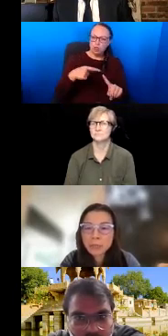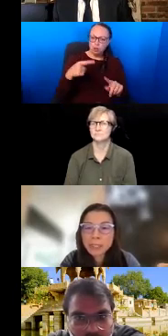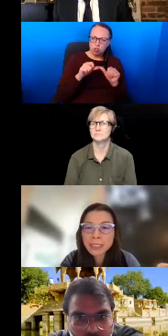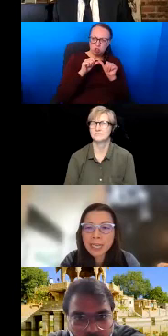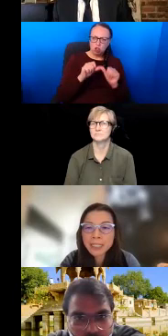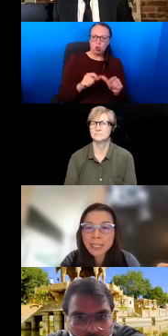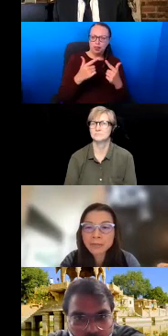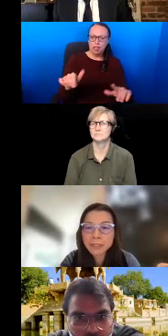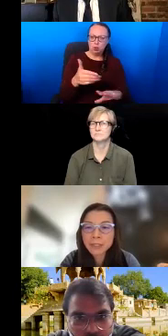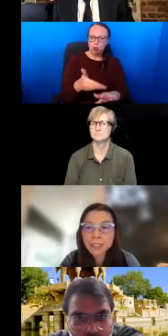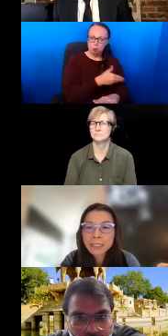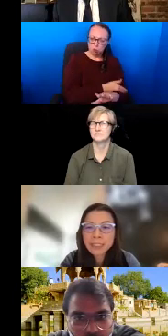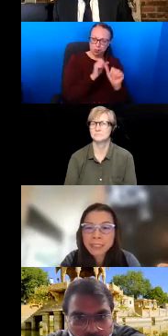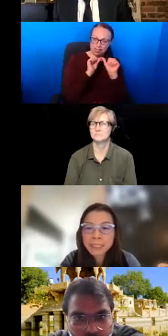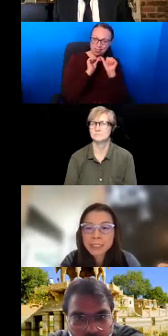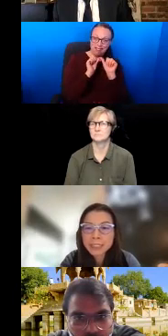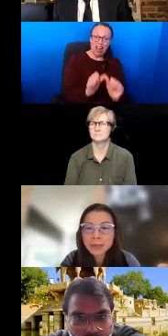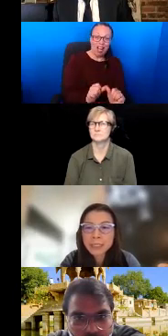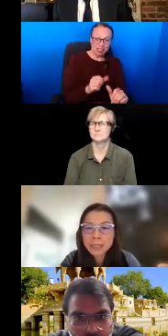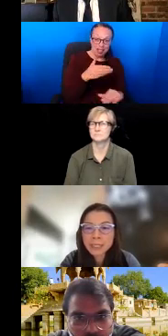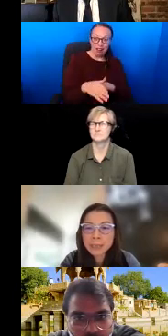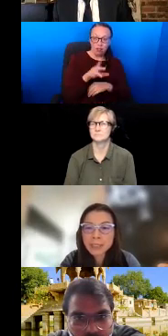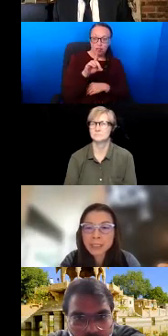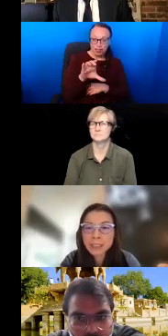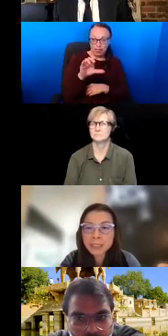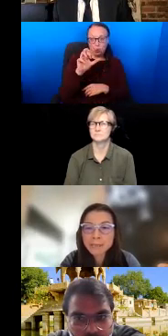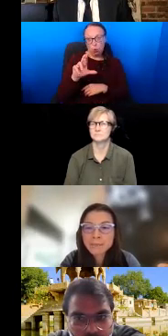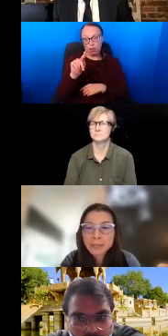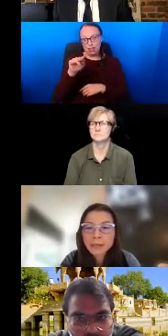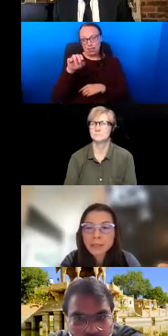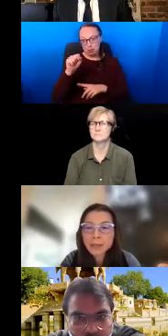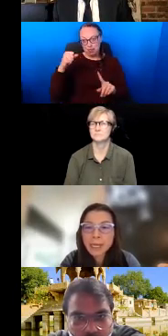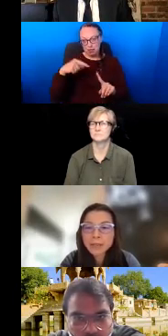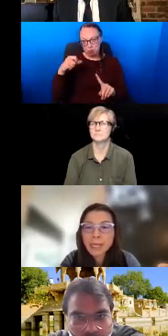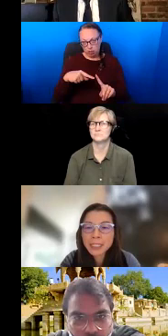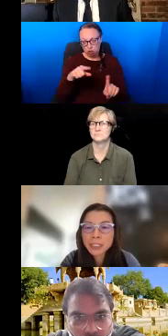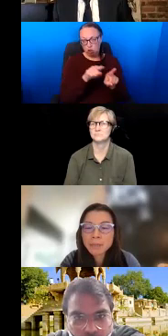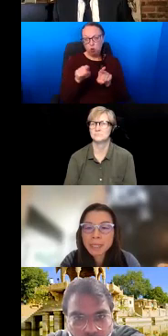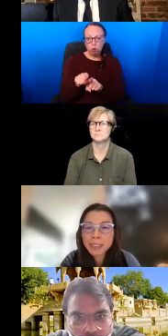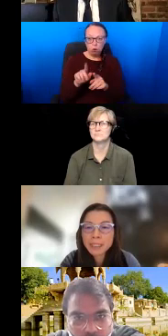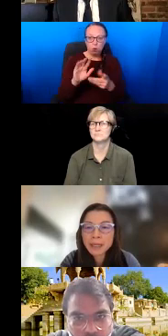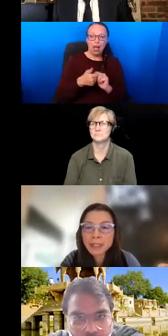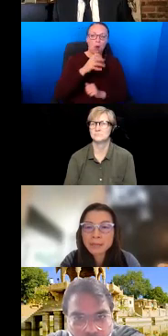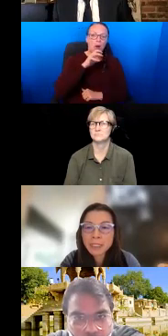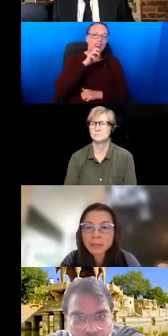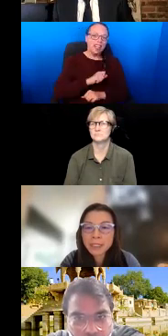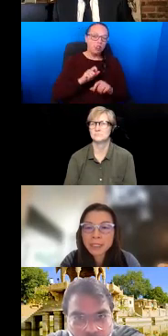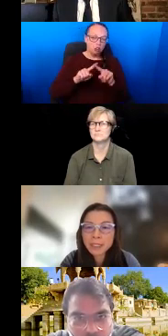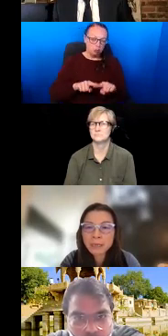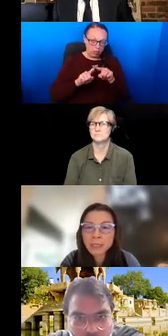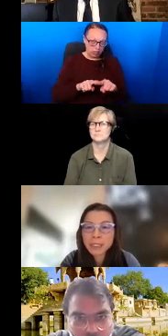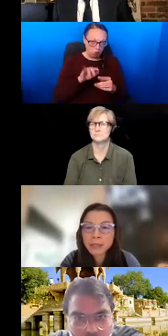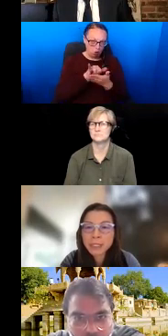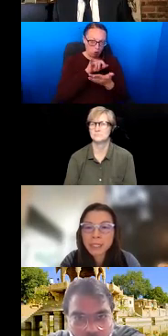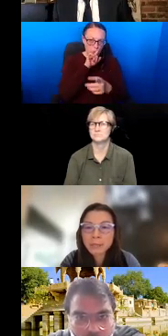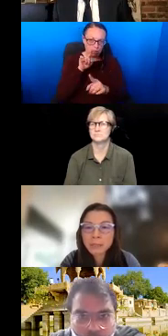language improvements last after DC or TMS stimulation? Also, how age-dependent are the